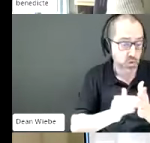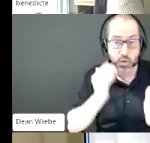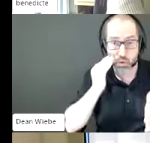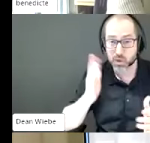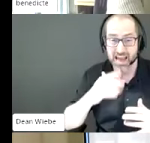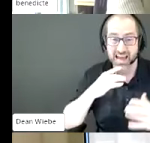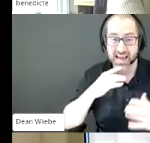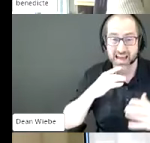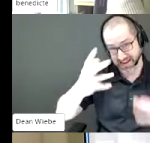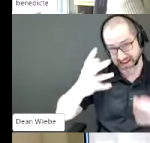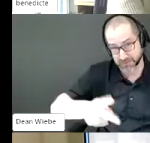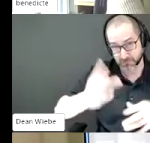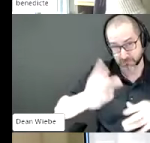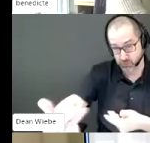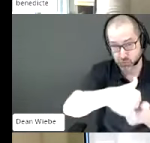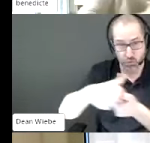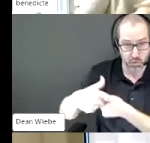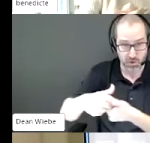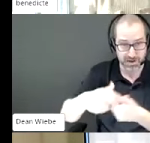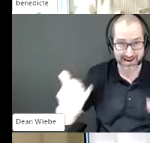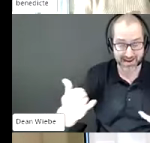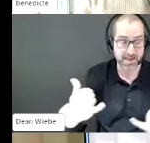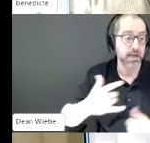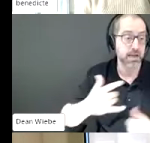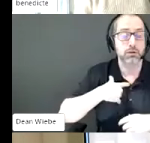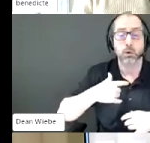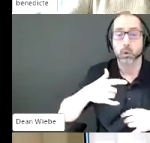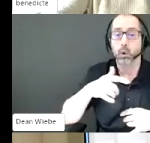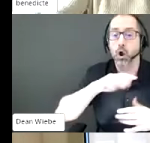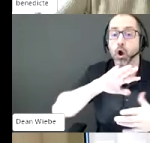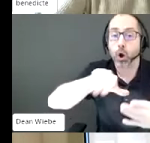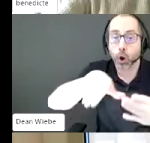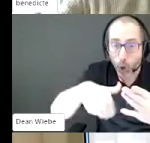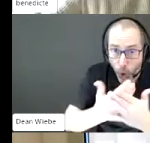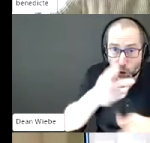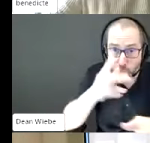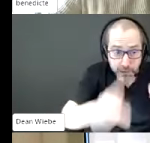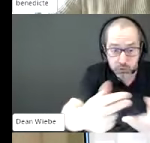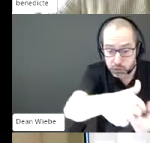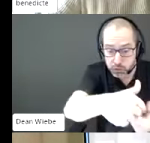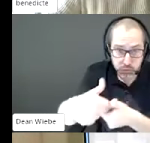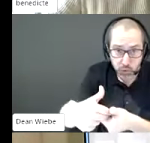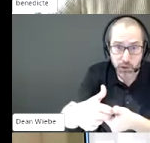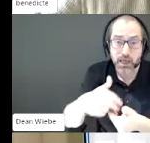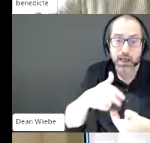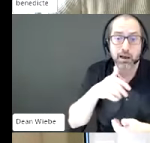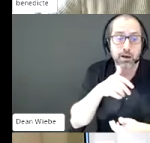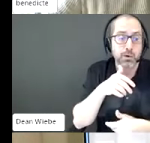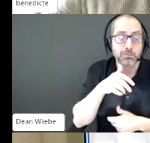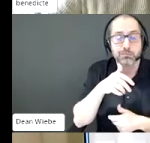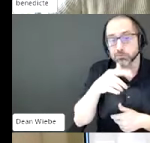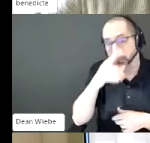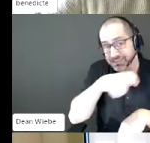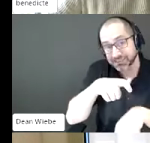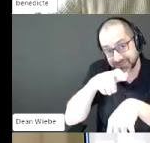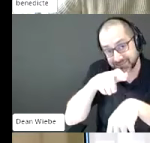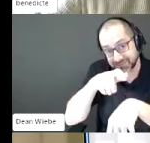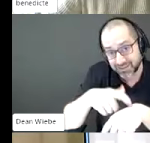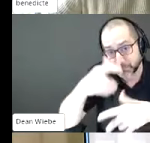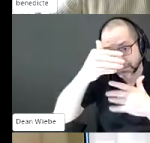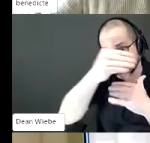some of the all the participants for our sessions just based on time that we have, and to ensure that